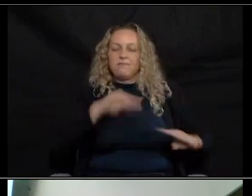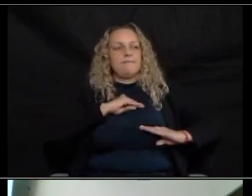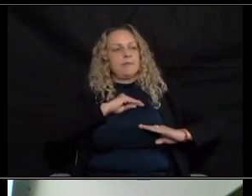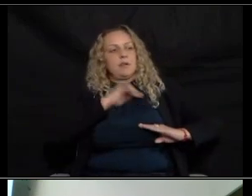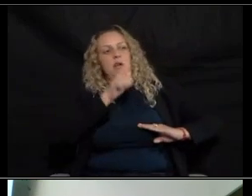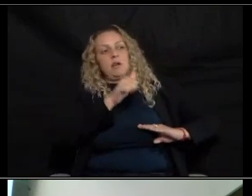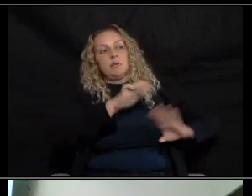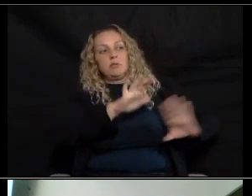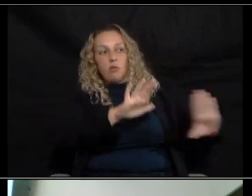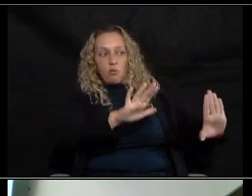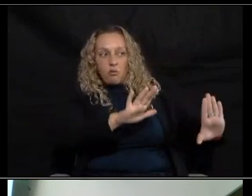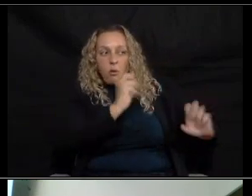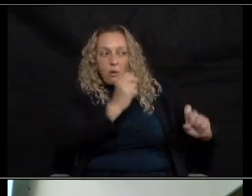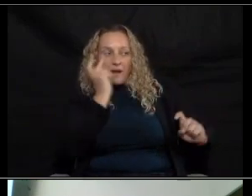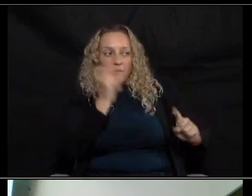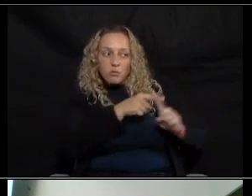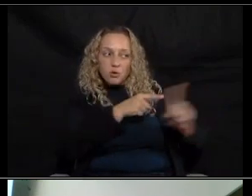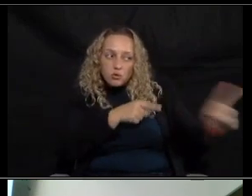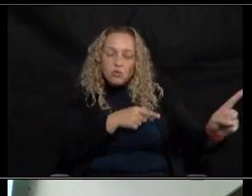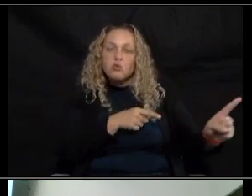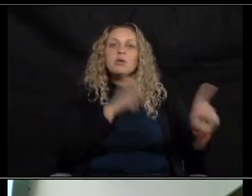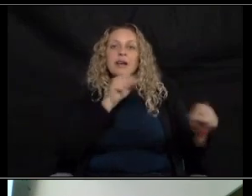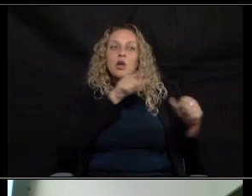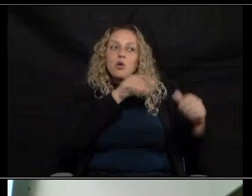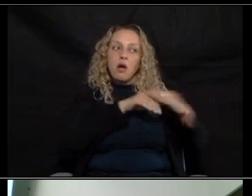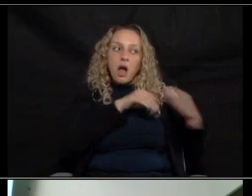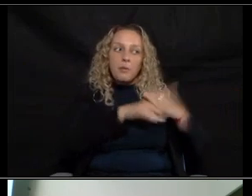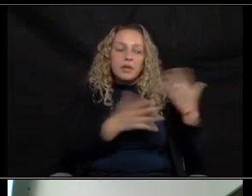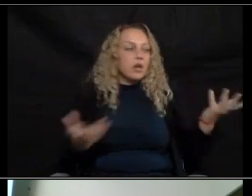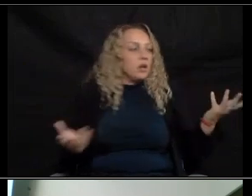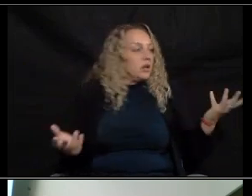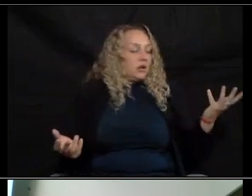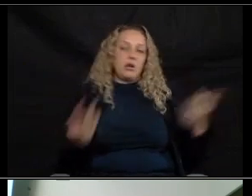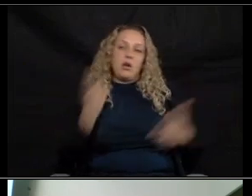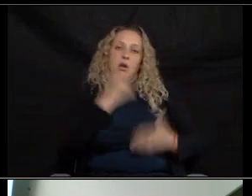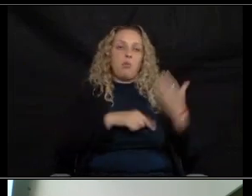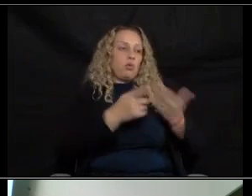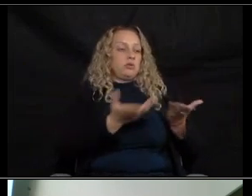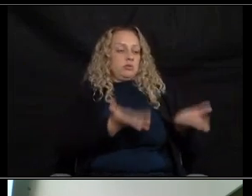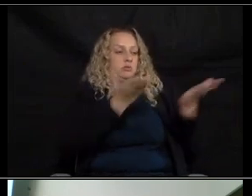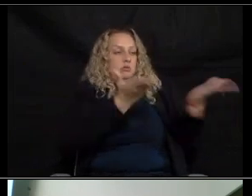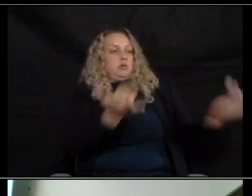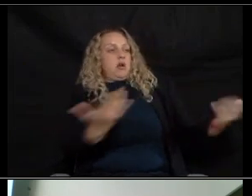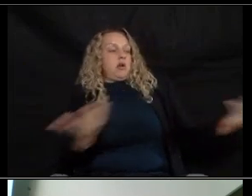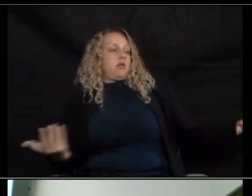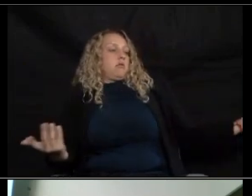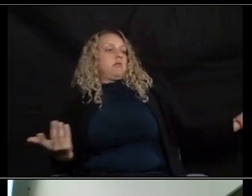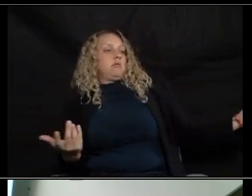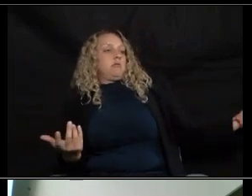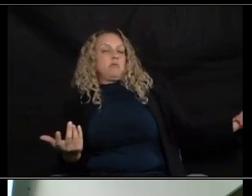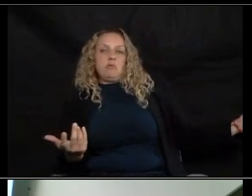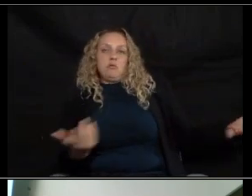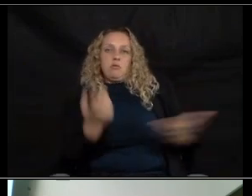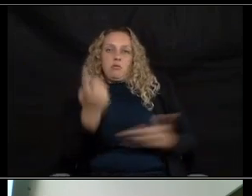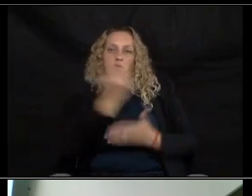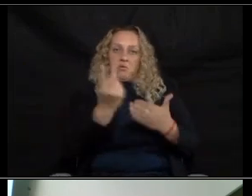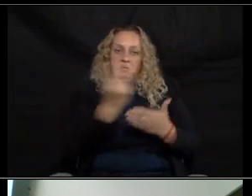just like to hear from him. Can he accommodate what's on the floor here? Is to come back in a couple of